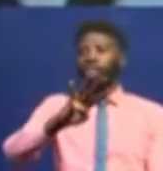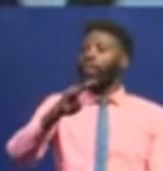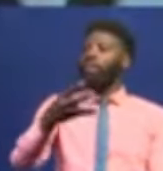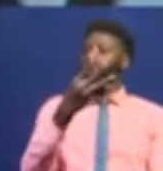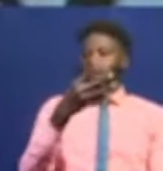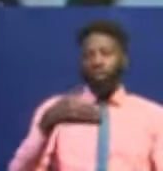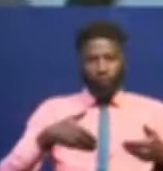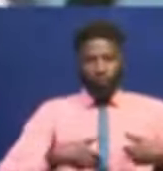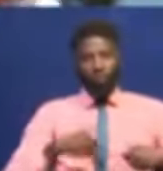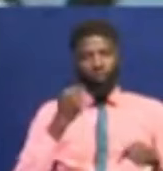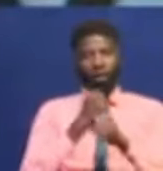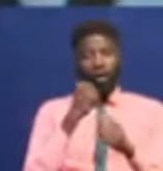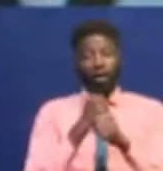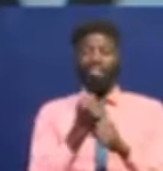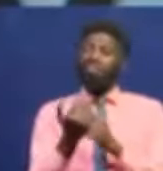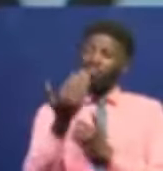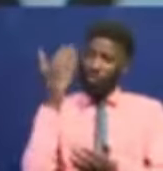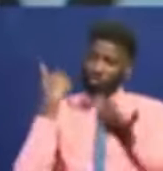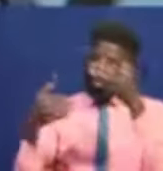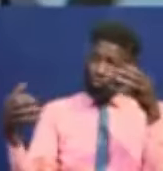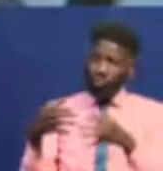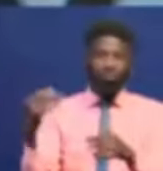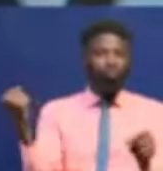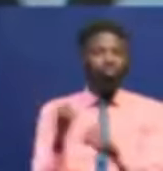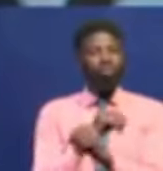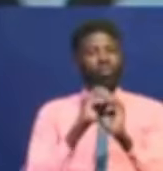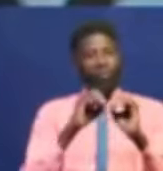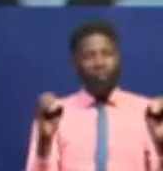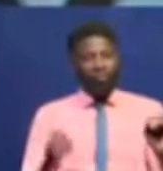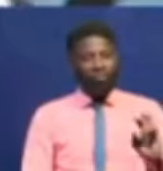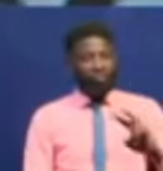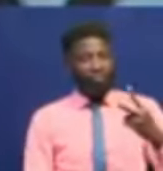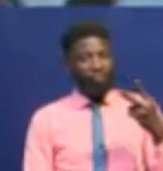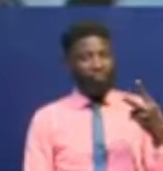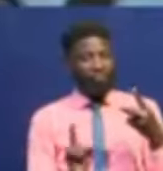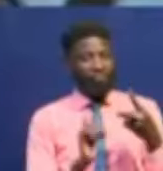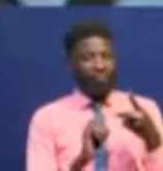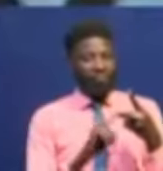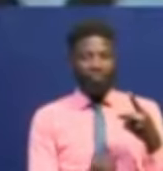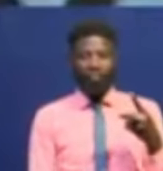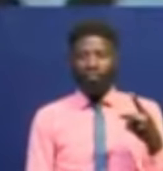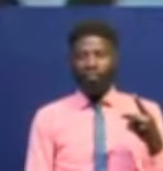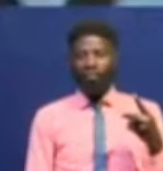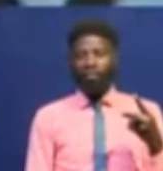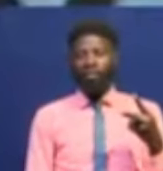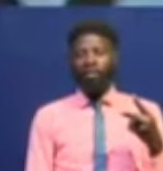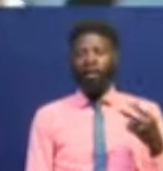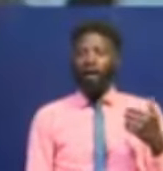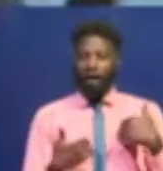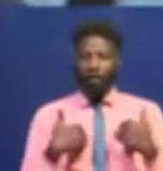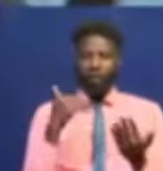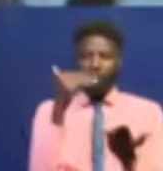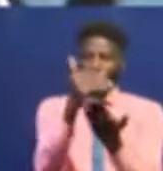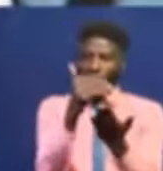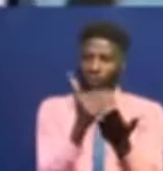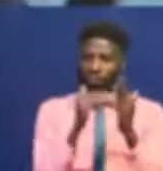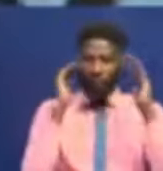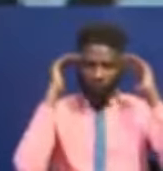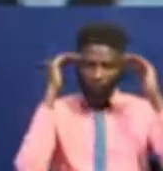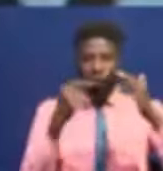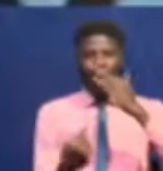working who are jobless. Number two, I have a whole program on